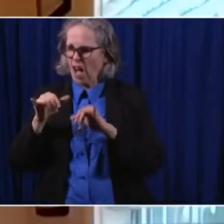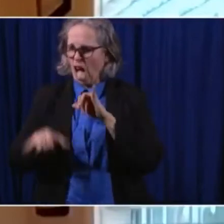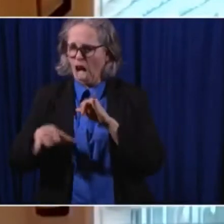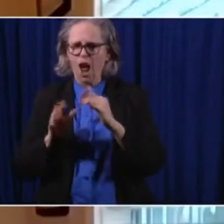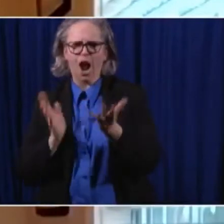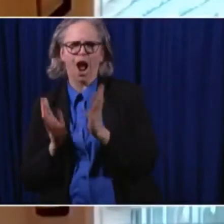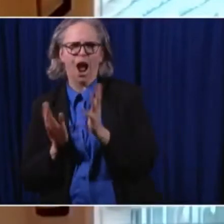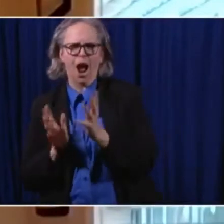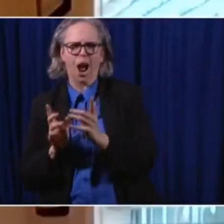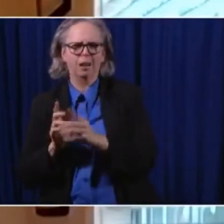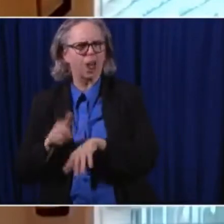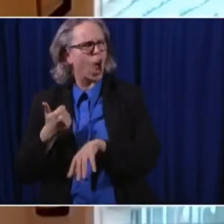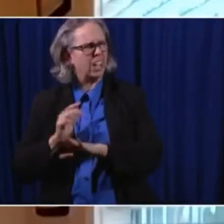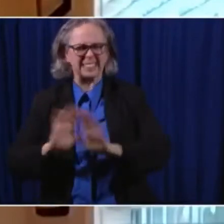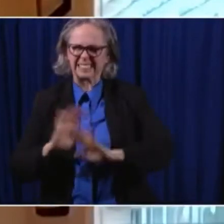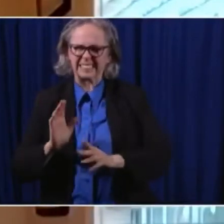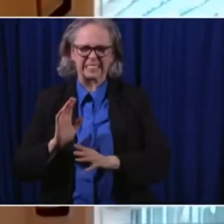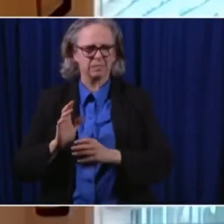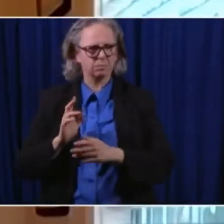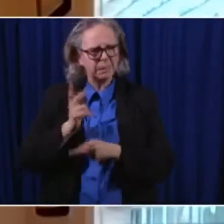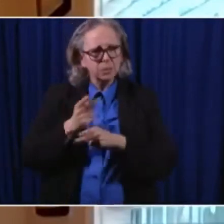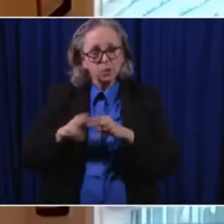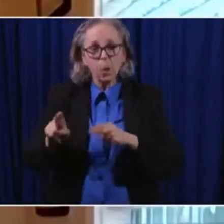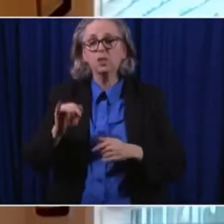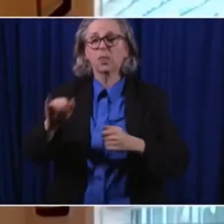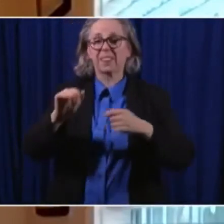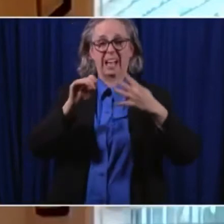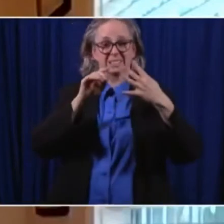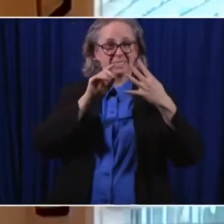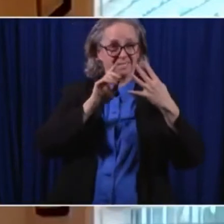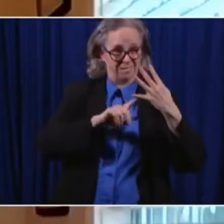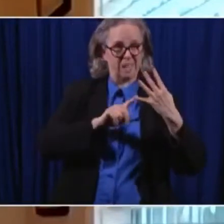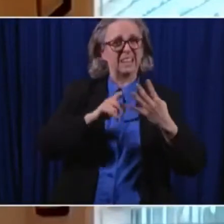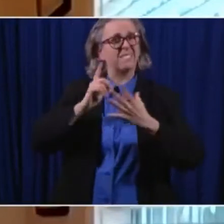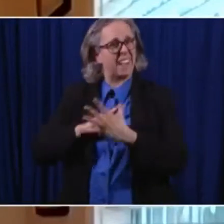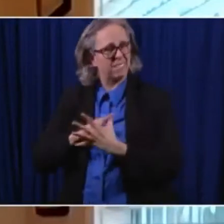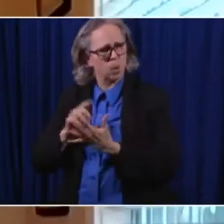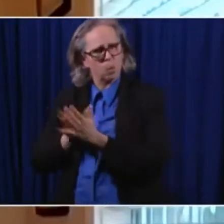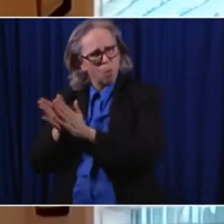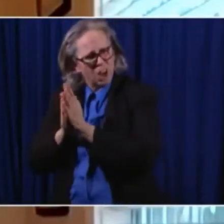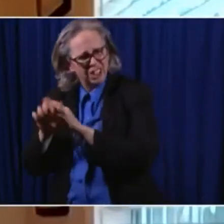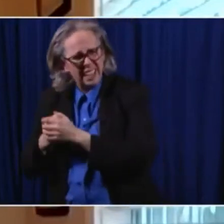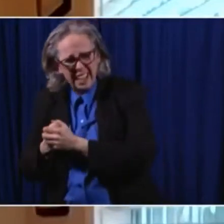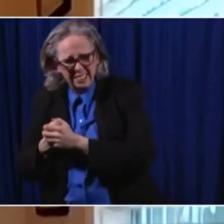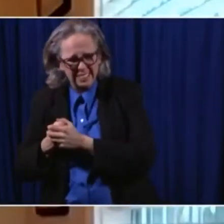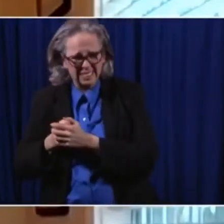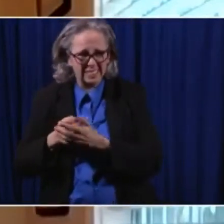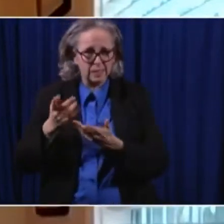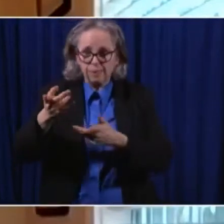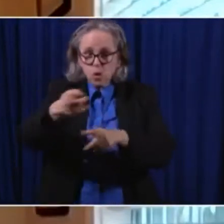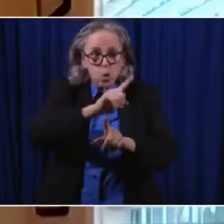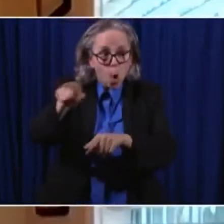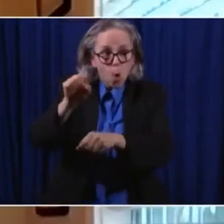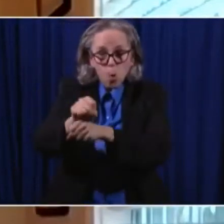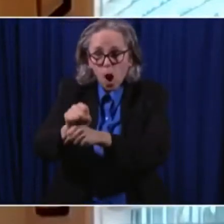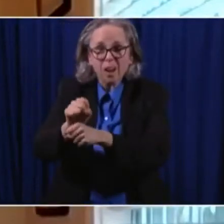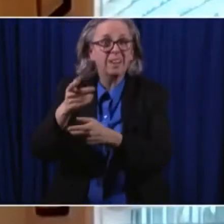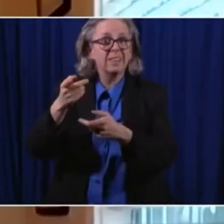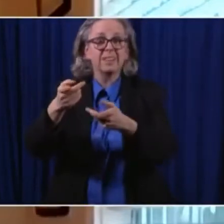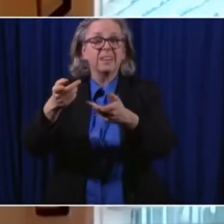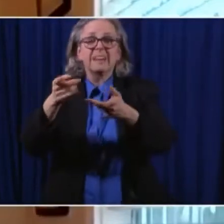from home whenever you can and keep all your meetings virtual. Keep celebrations